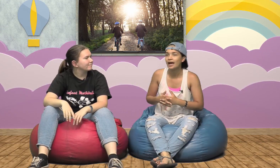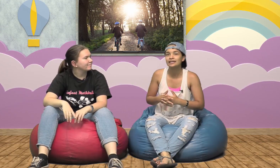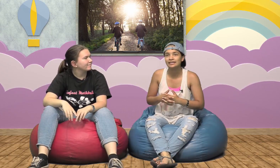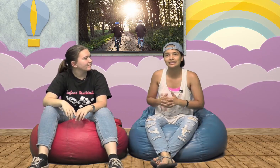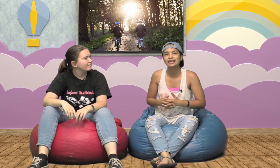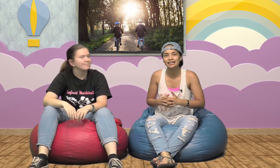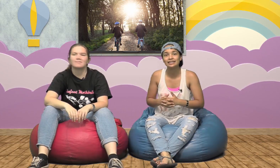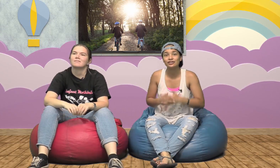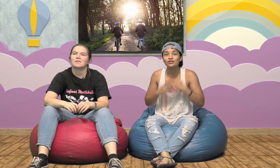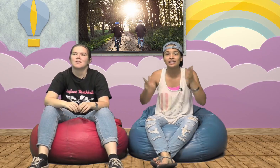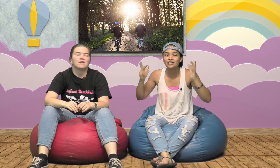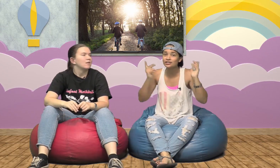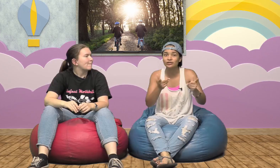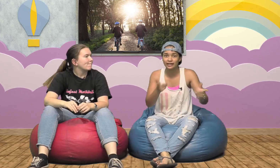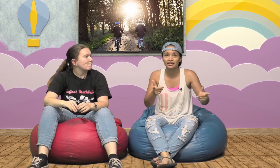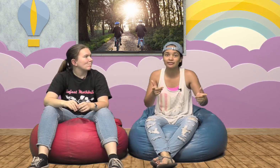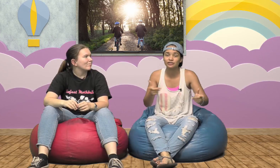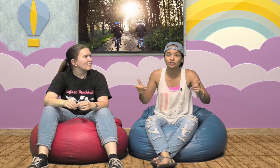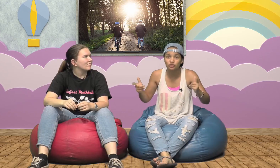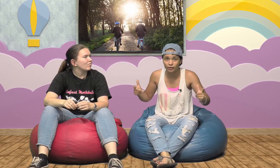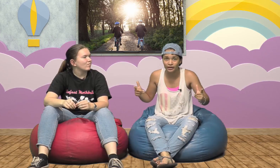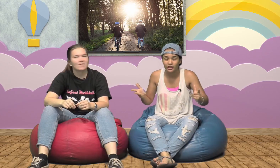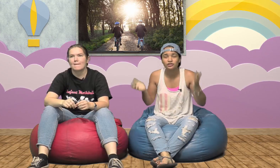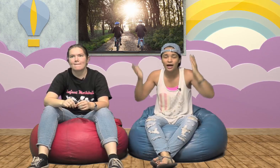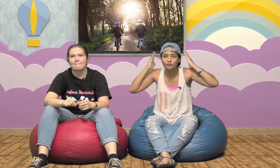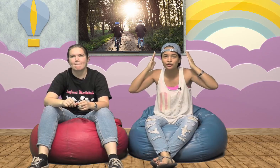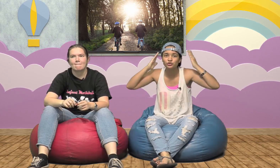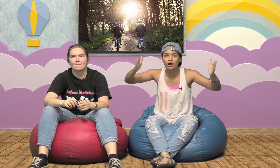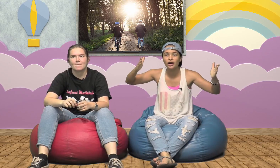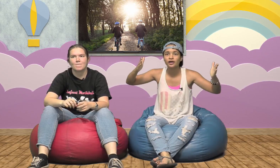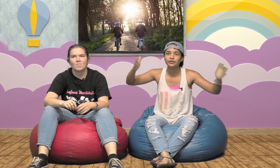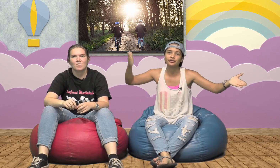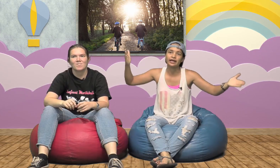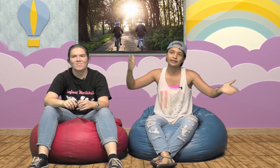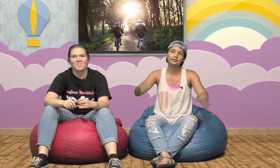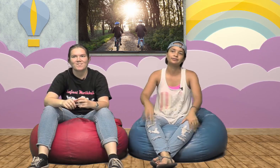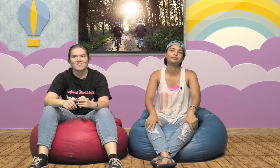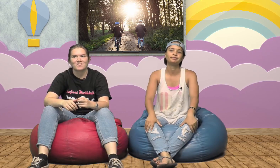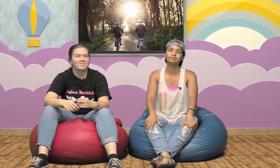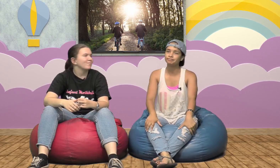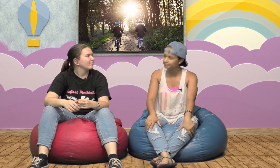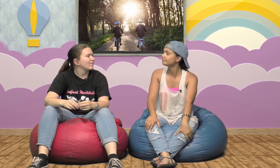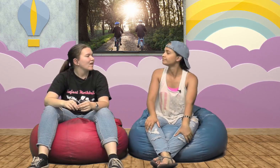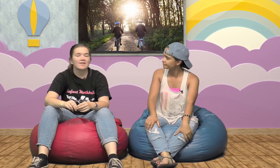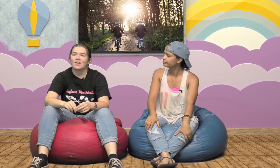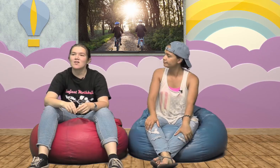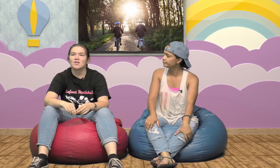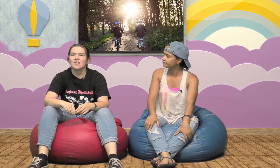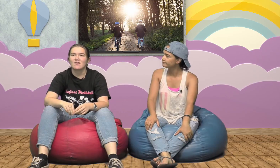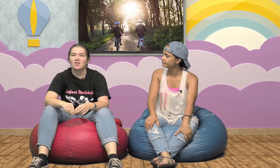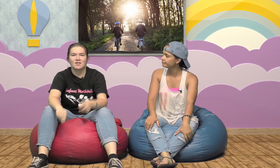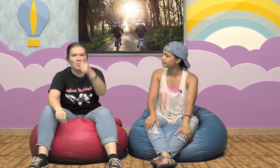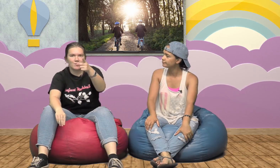as that. As easy as that. You guys are so tech savvy and you're so smart, so I'm sure you'll get it. They